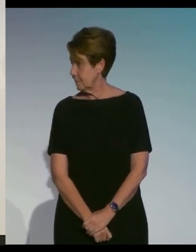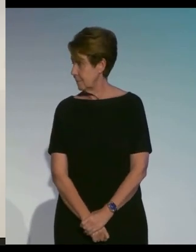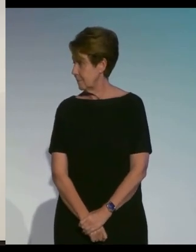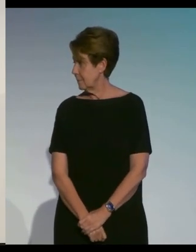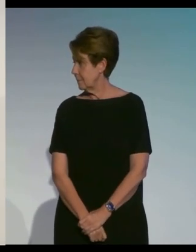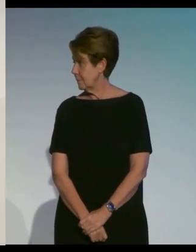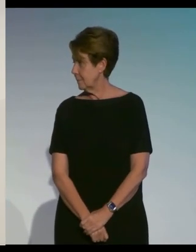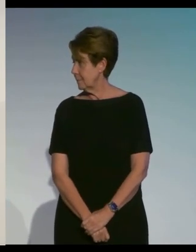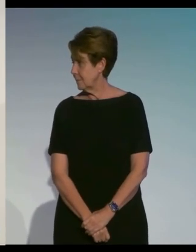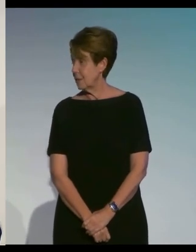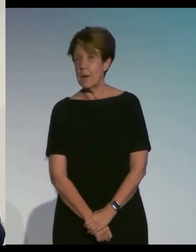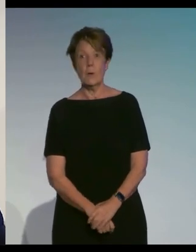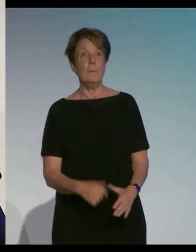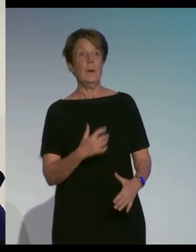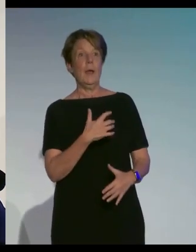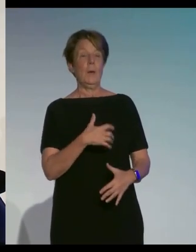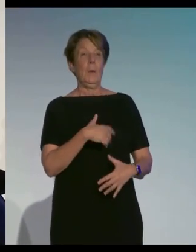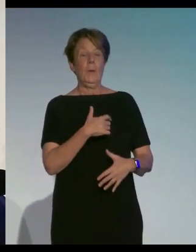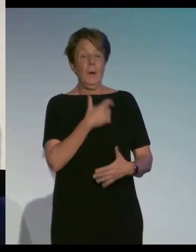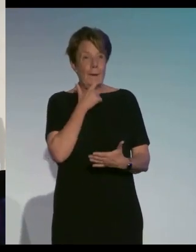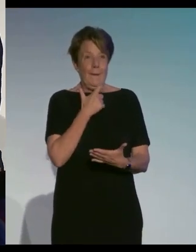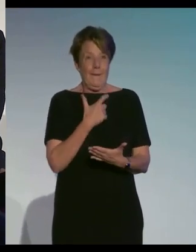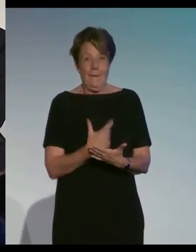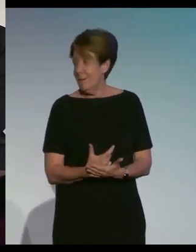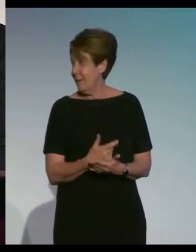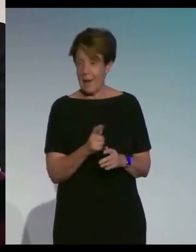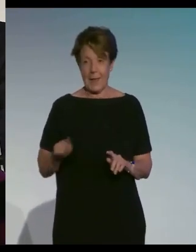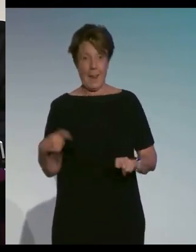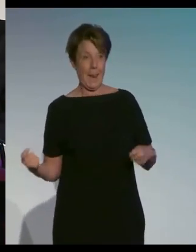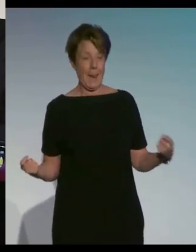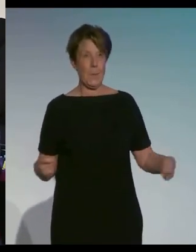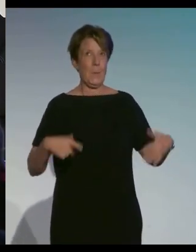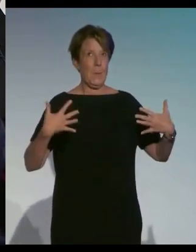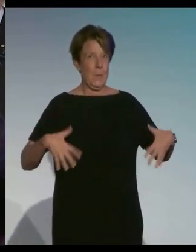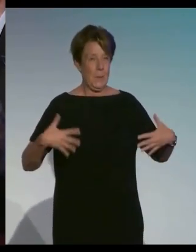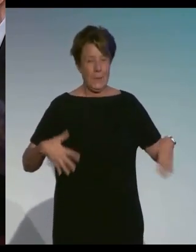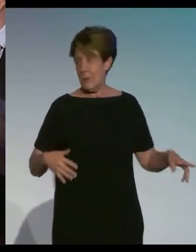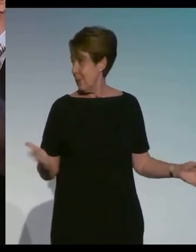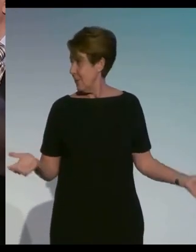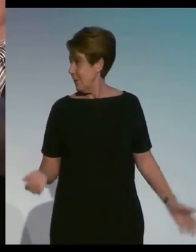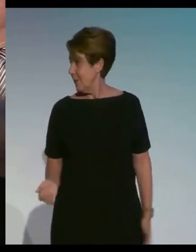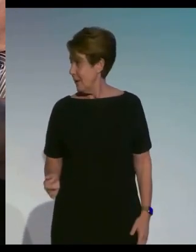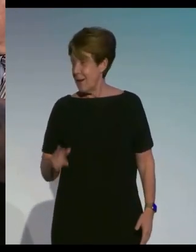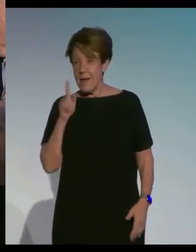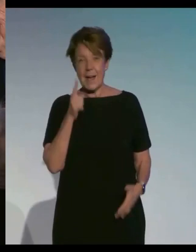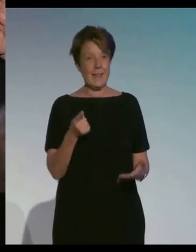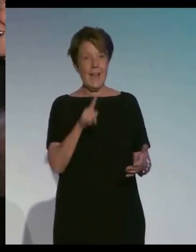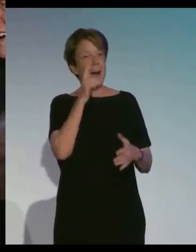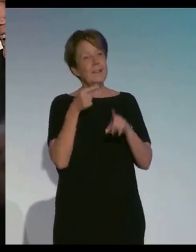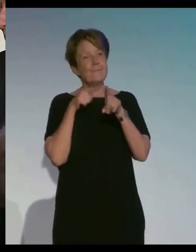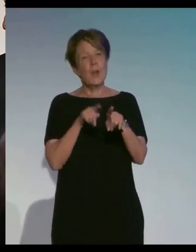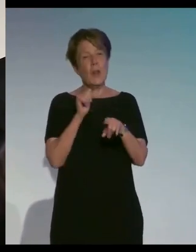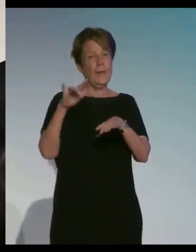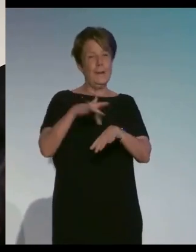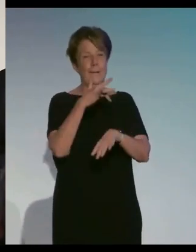I've got to say I'm a bit awestruck sitting next to these two august people, and I can't follow this act with throwing chocolates all over the place.